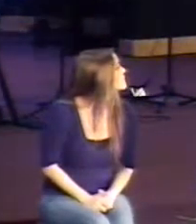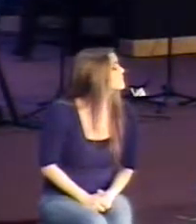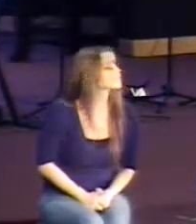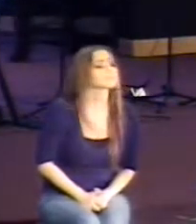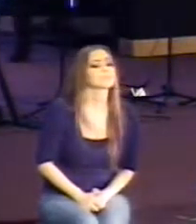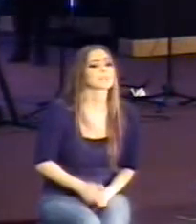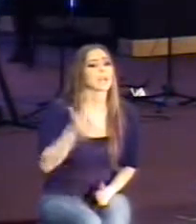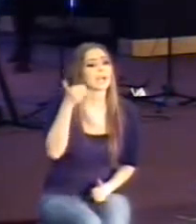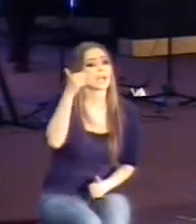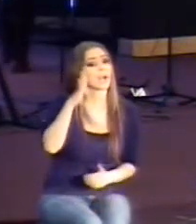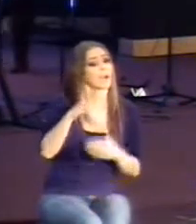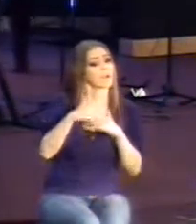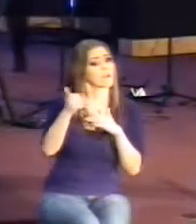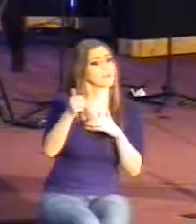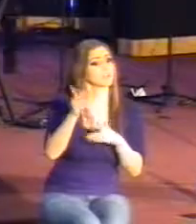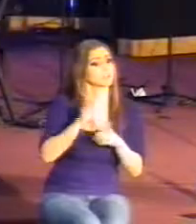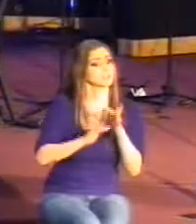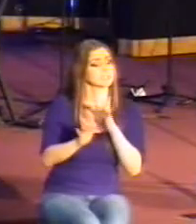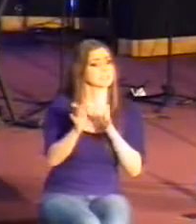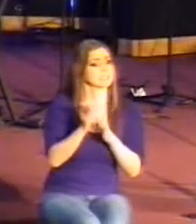God called Jesus.